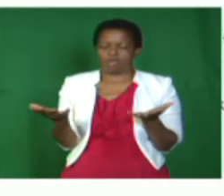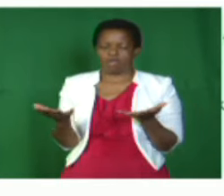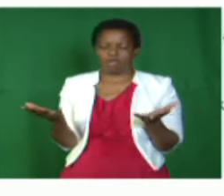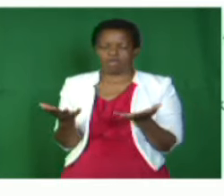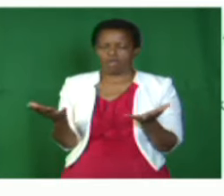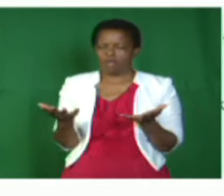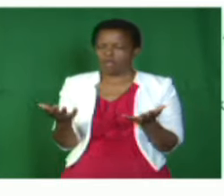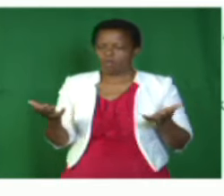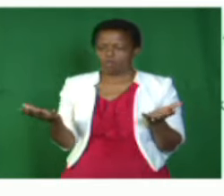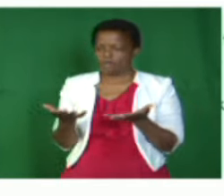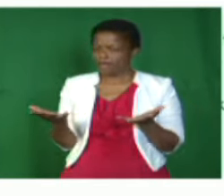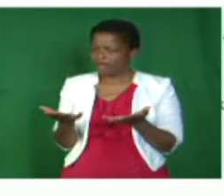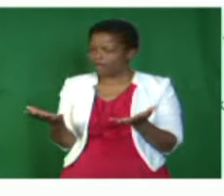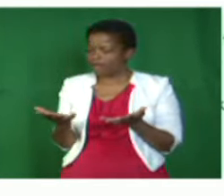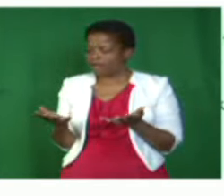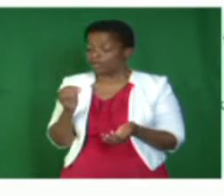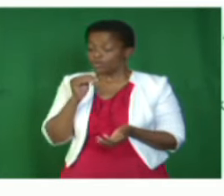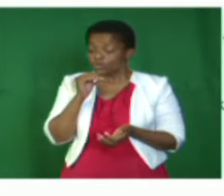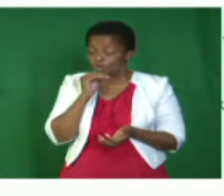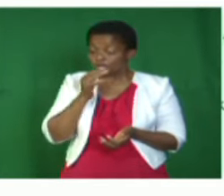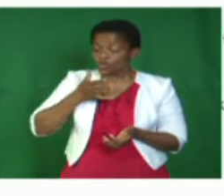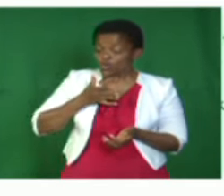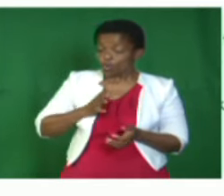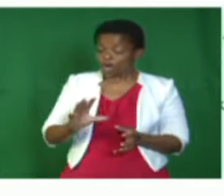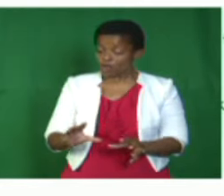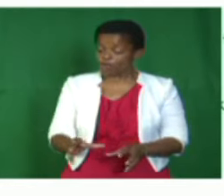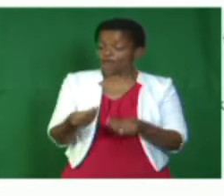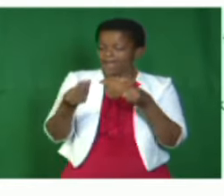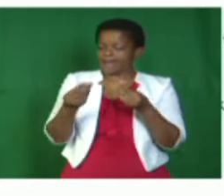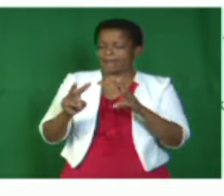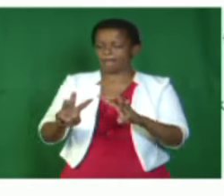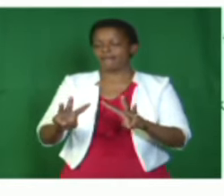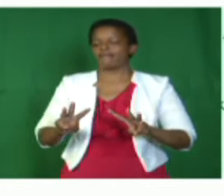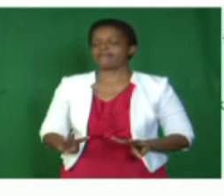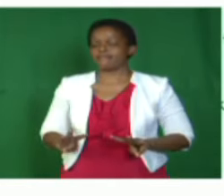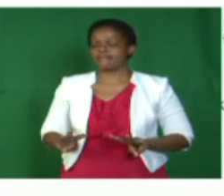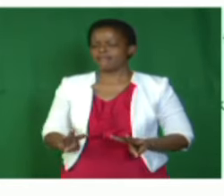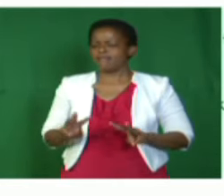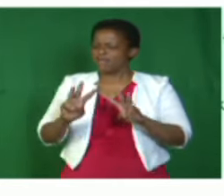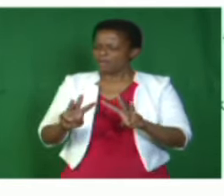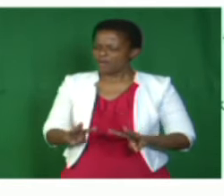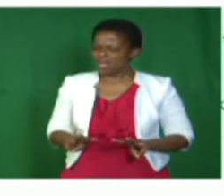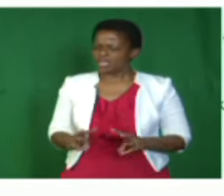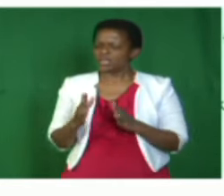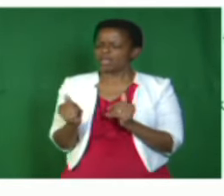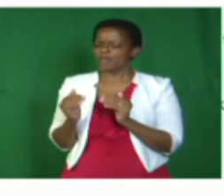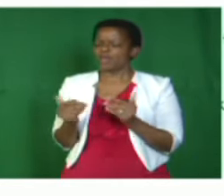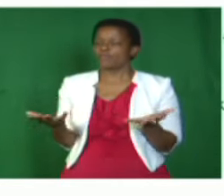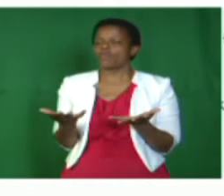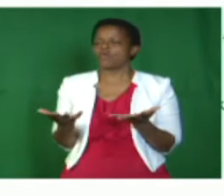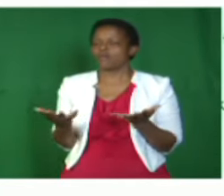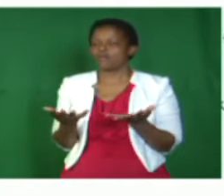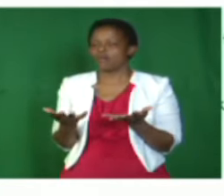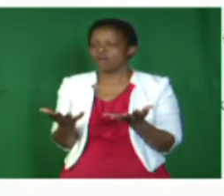basically trying to say, find a location, find a place. Where is this taking place? So you actually, your answer would